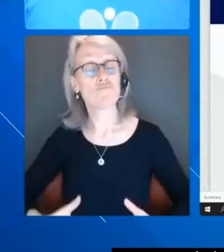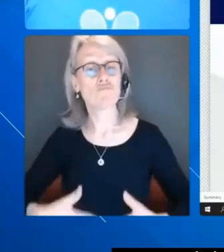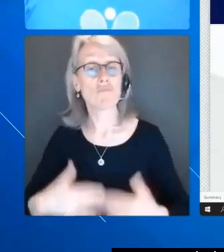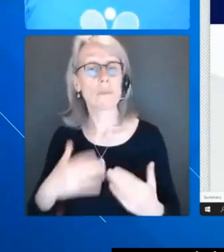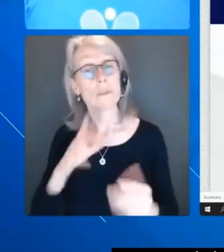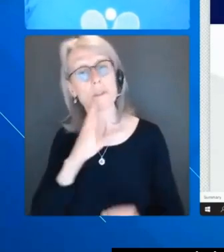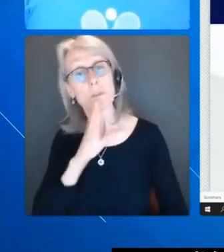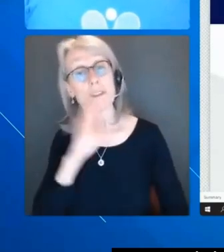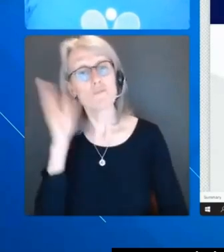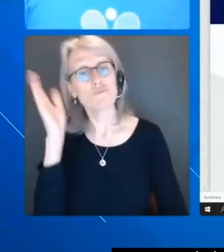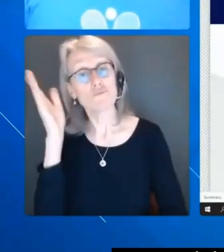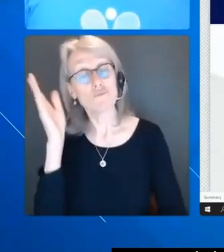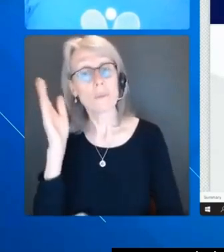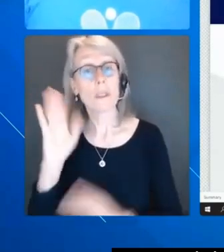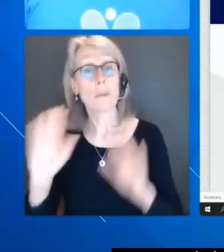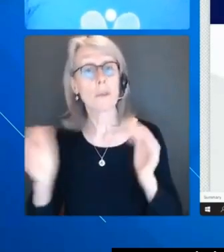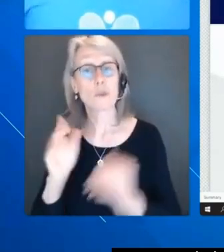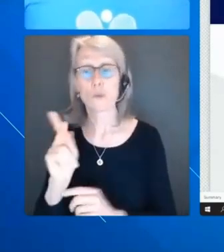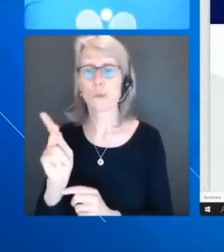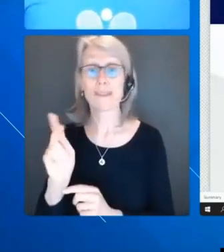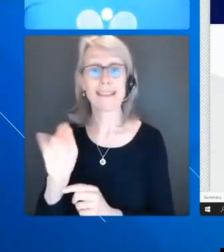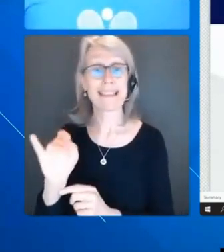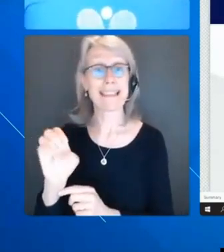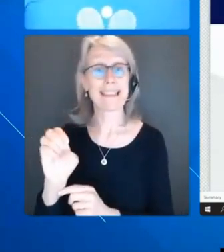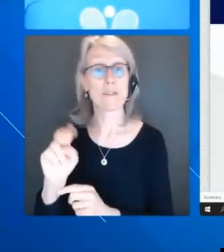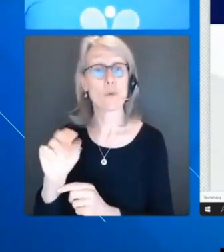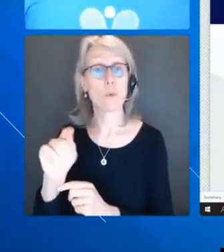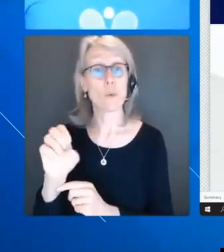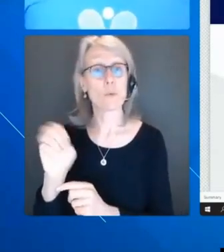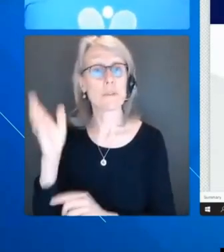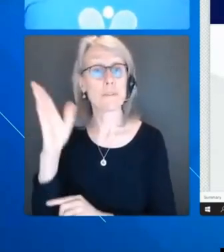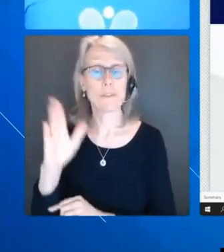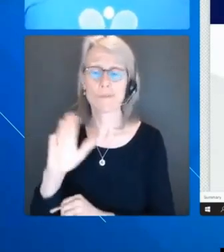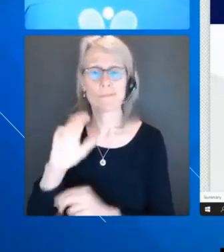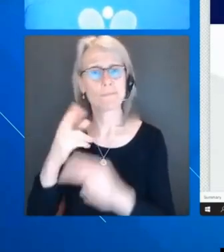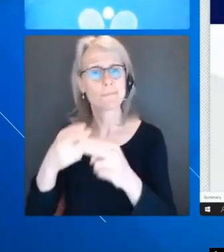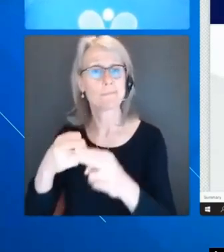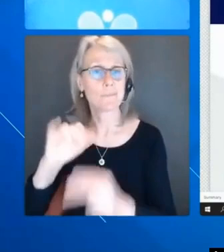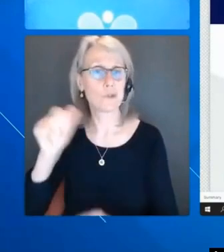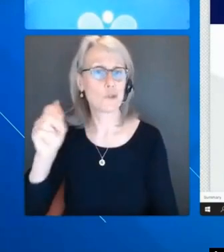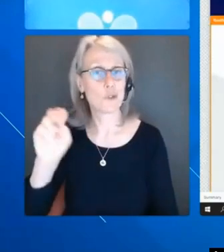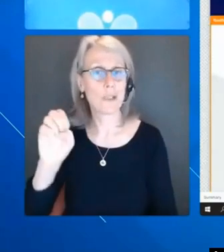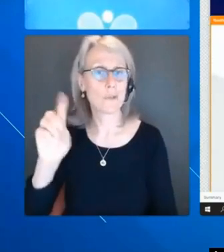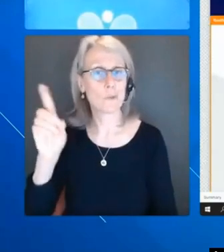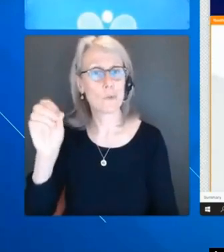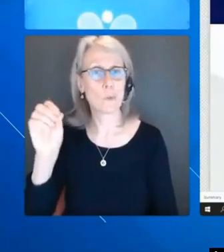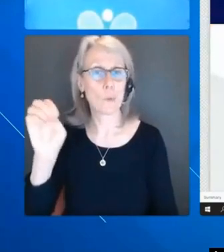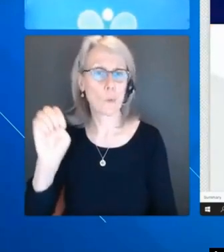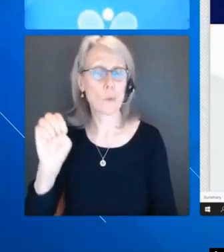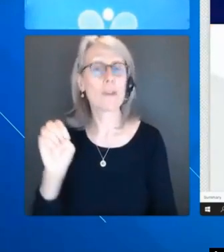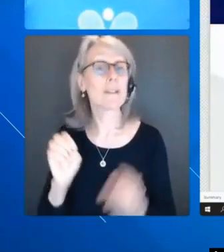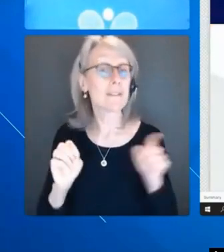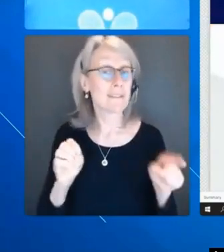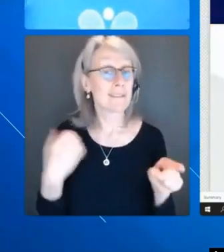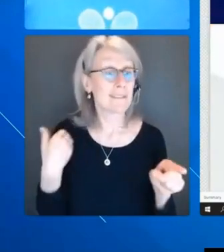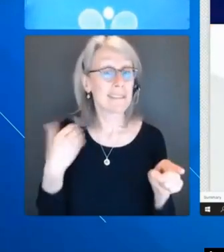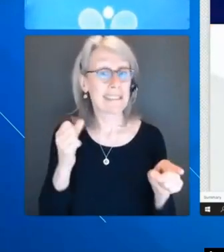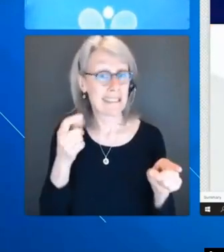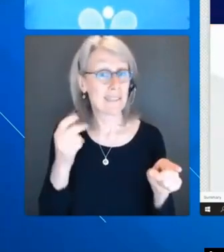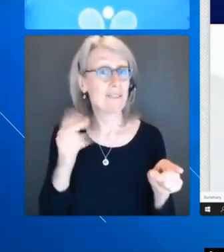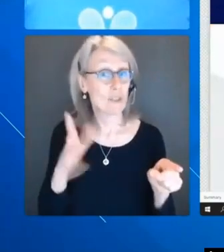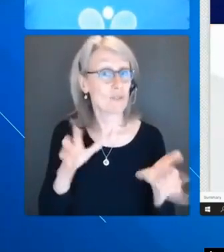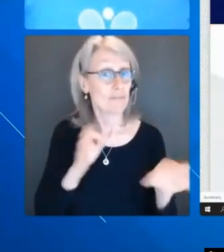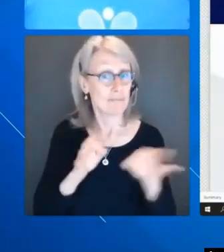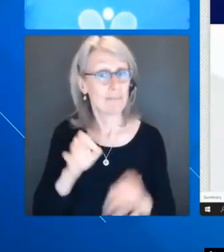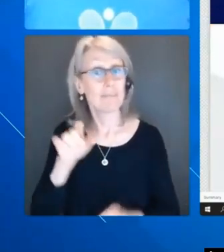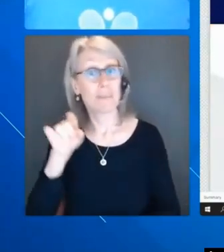versus keynote speaker Jane Doe. Now, Stephen talked a little bit about this, so I just wanted to quickly mention this and how easy it is to